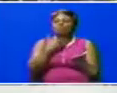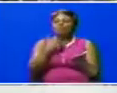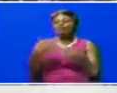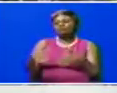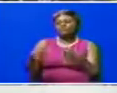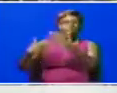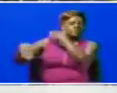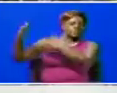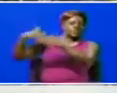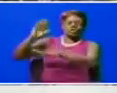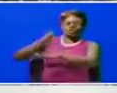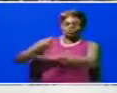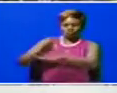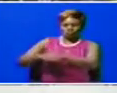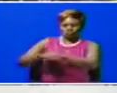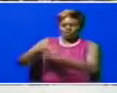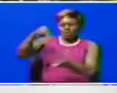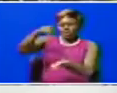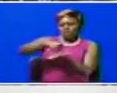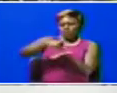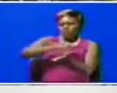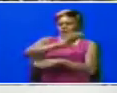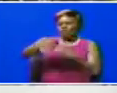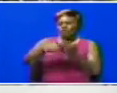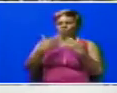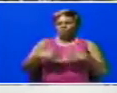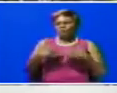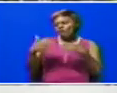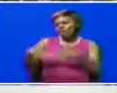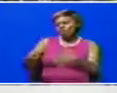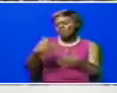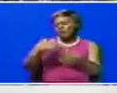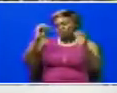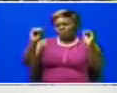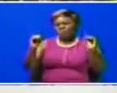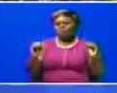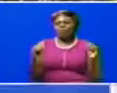legacy as a president that who brought everybody together. He has nothing to lose.